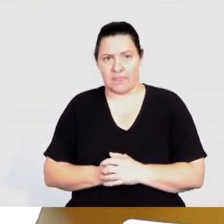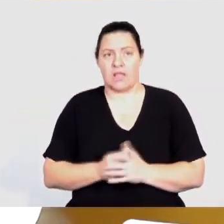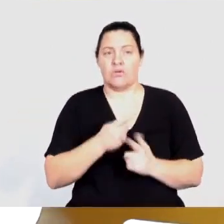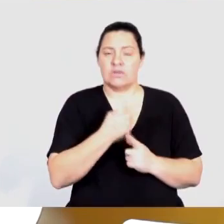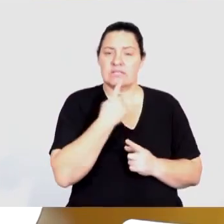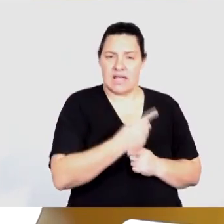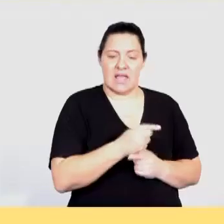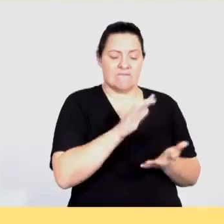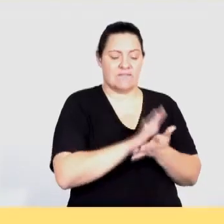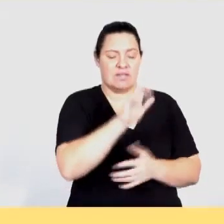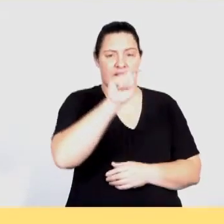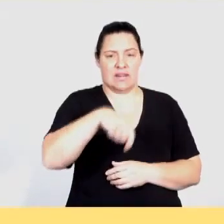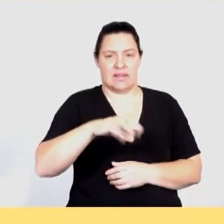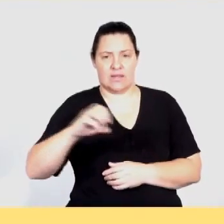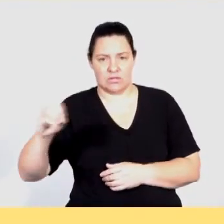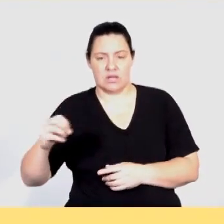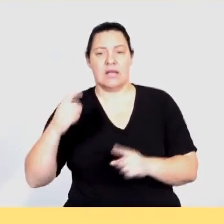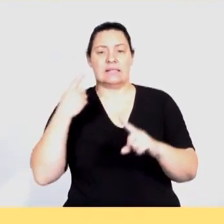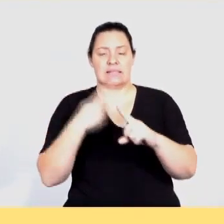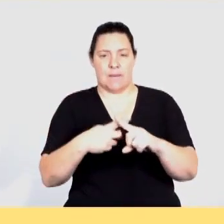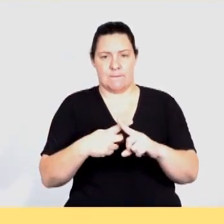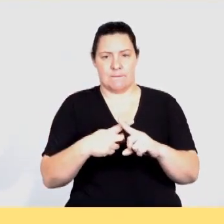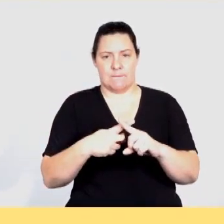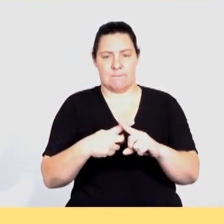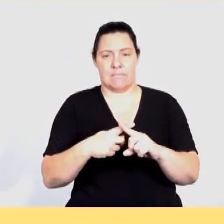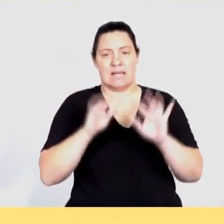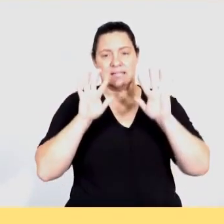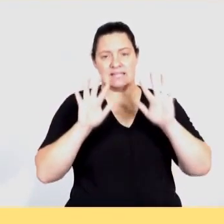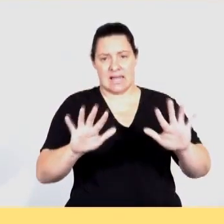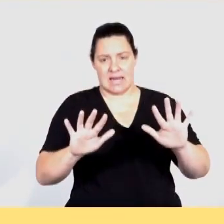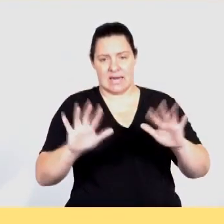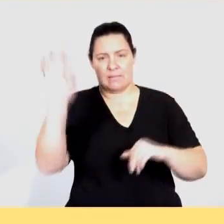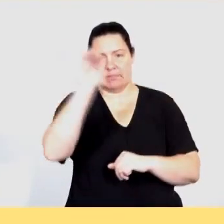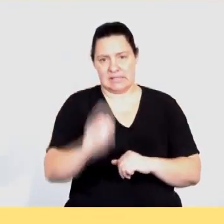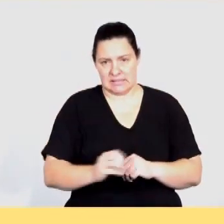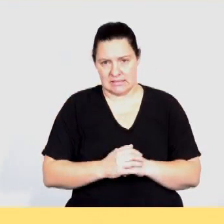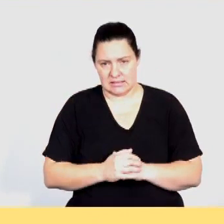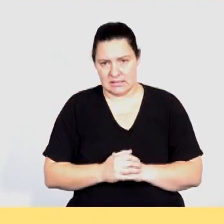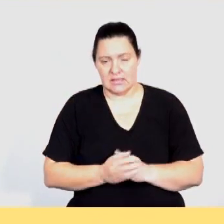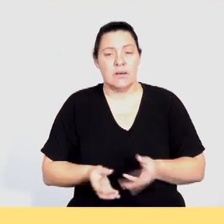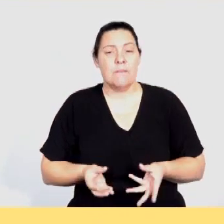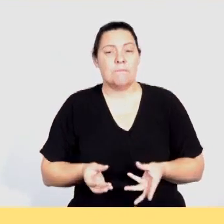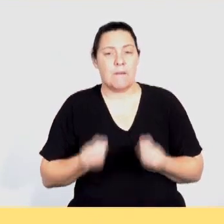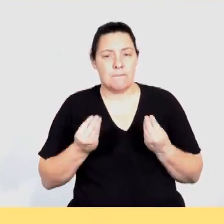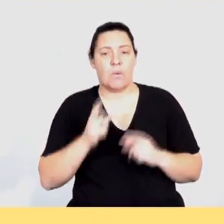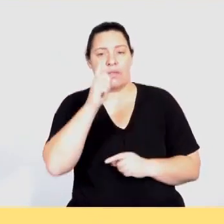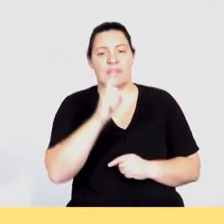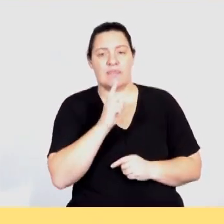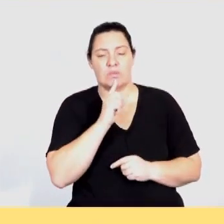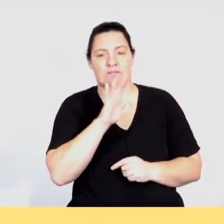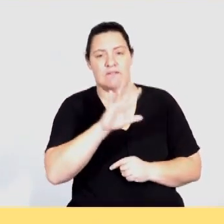this, whereby you would have said 15,000 multiplied by 10%. That will give